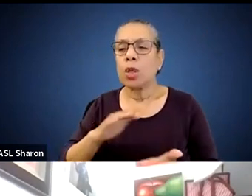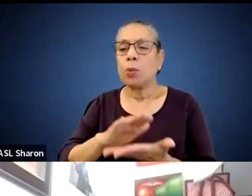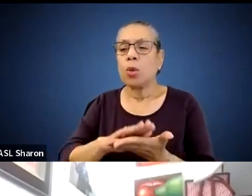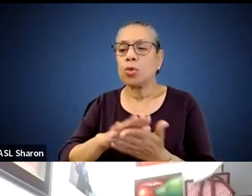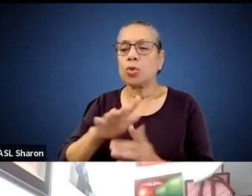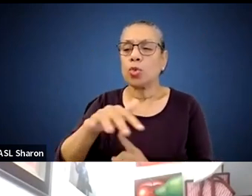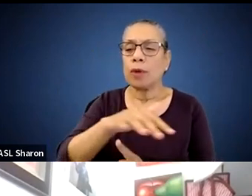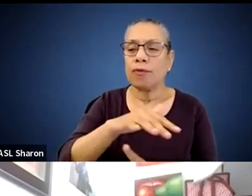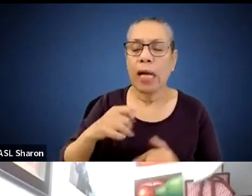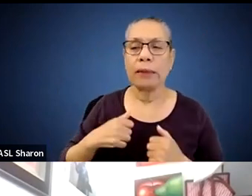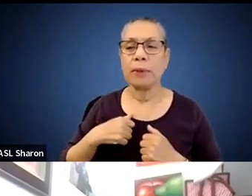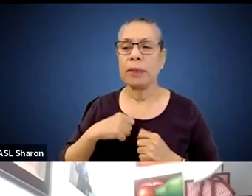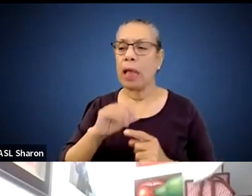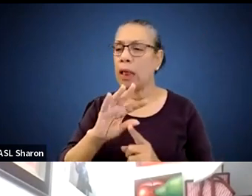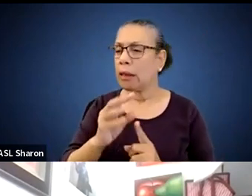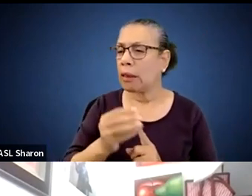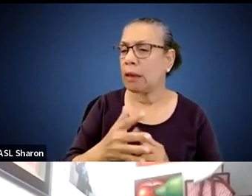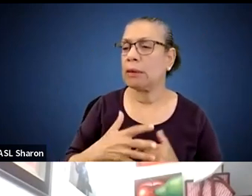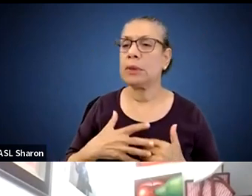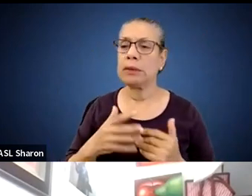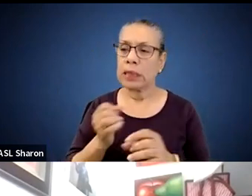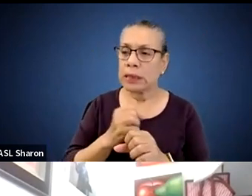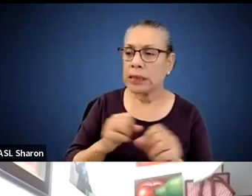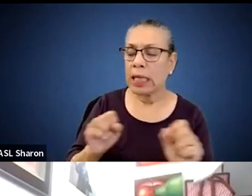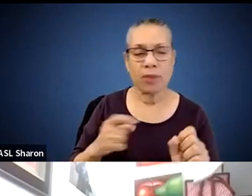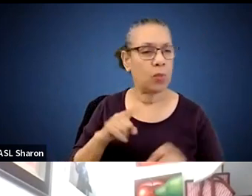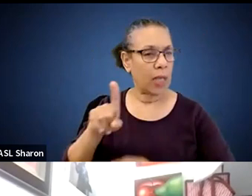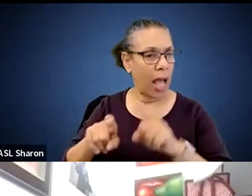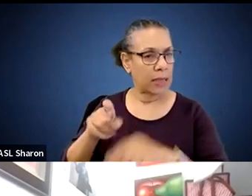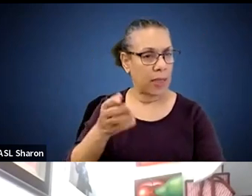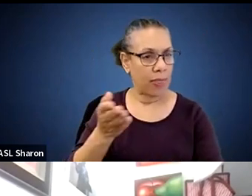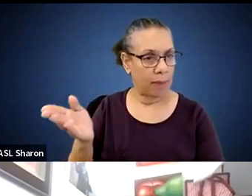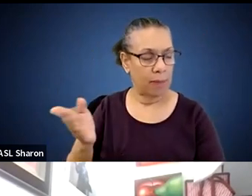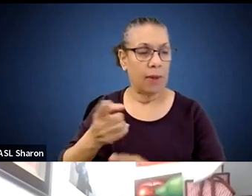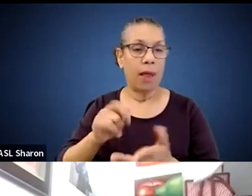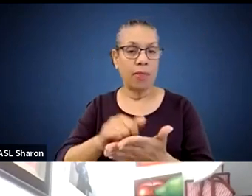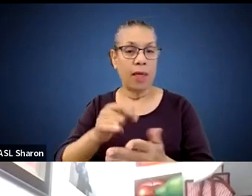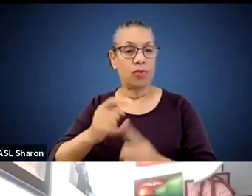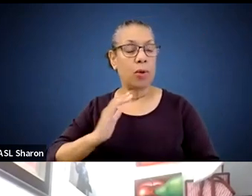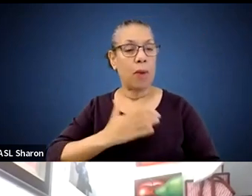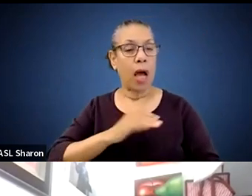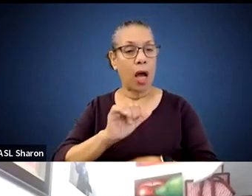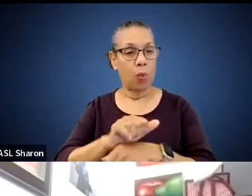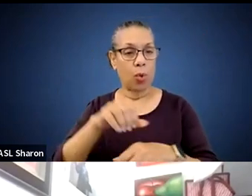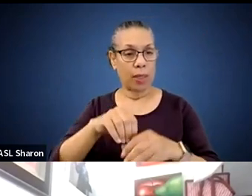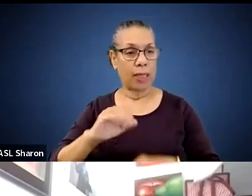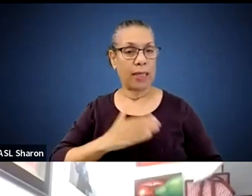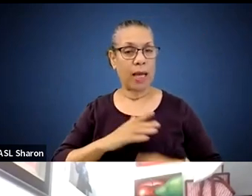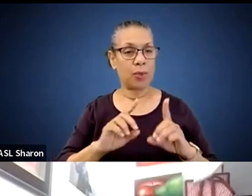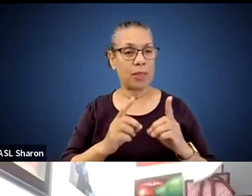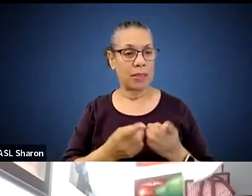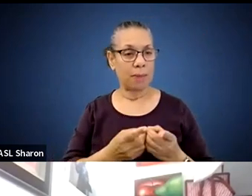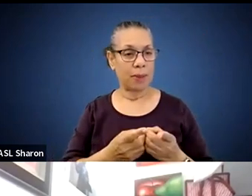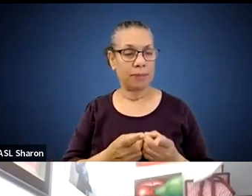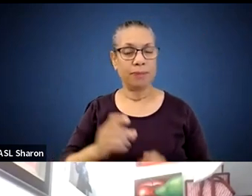climate the safety and well-being and their feelings about that so that's some of the work that we've done directly in our department it's exciting and